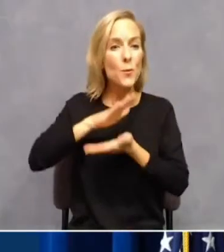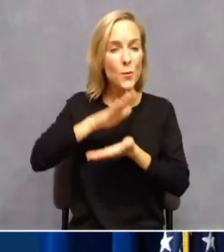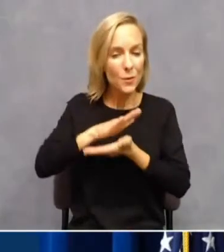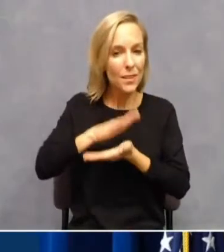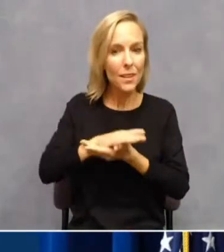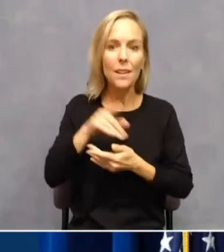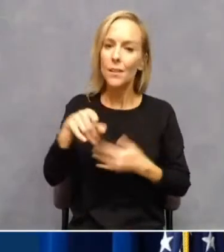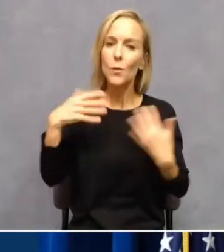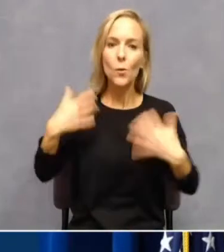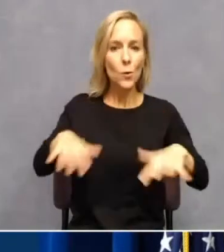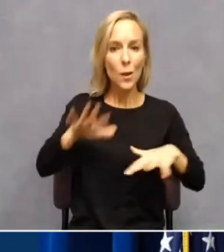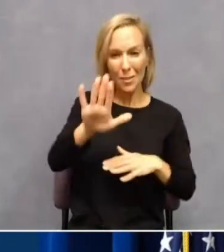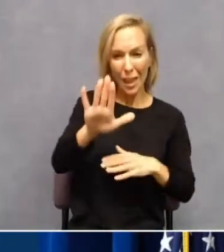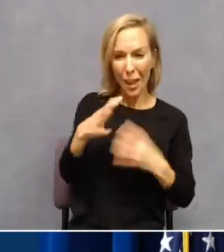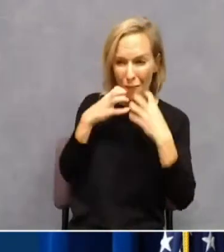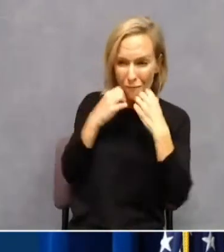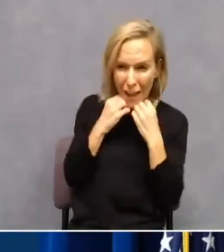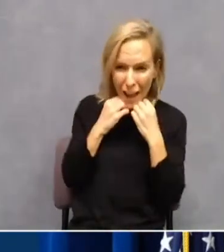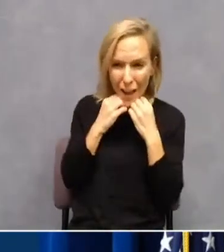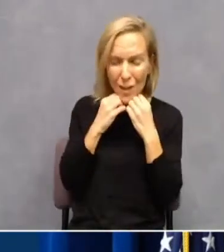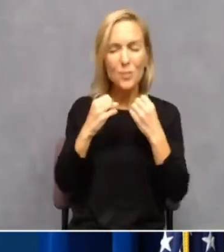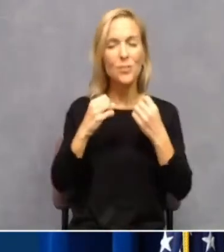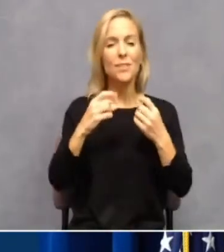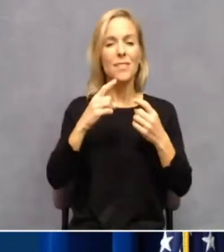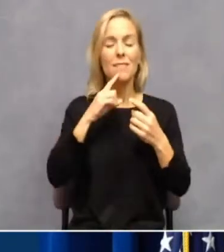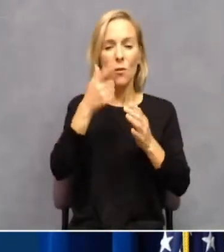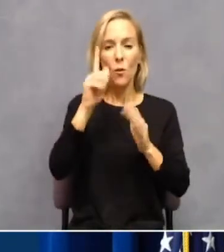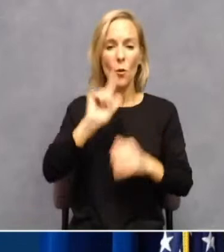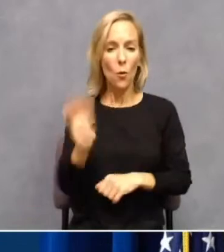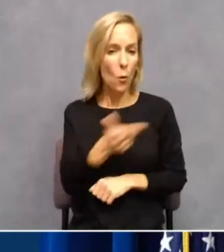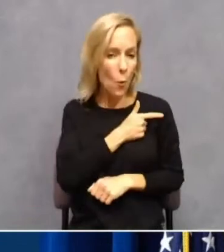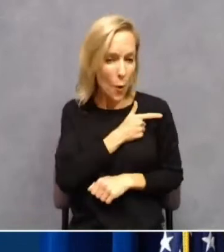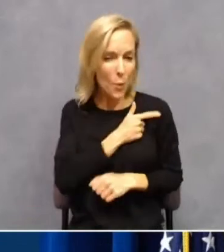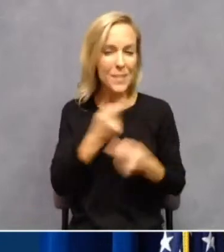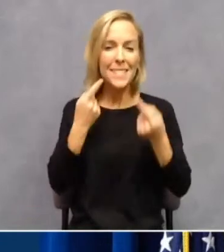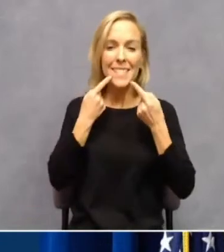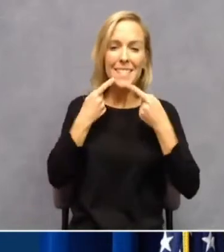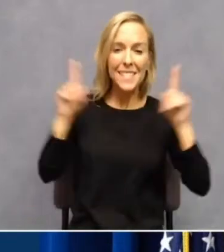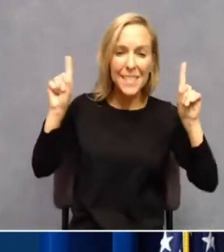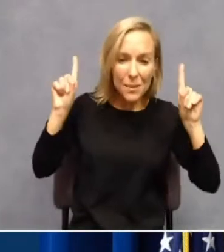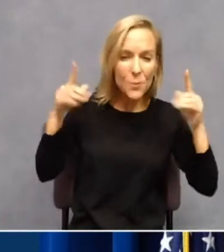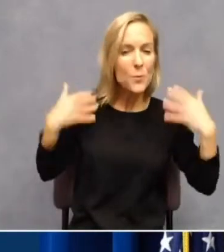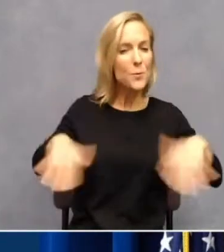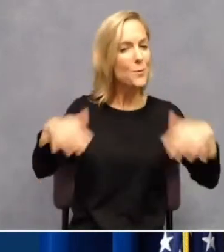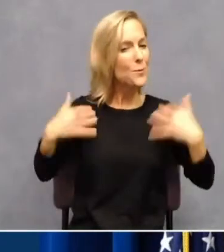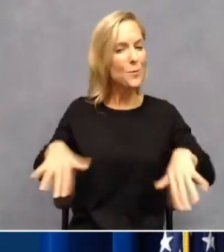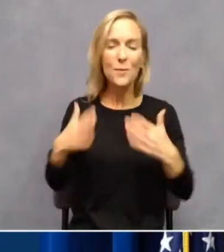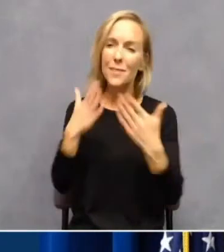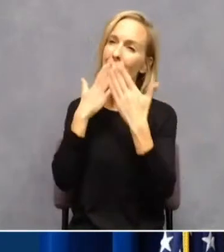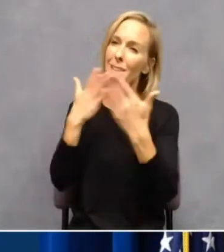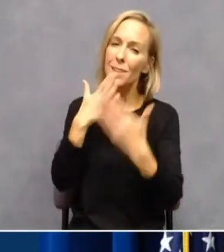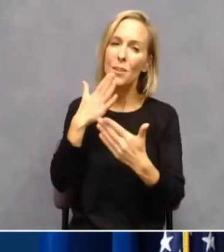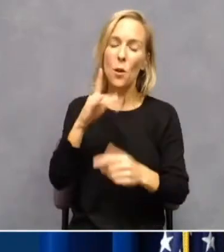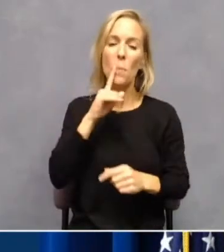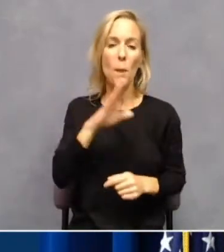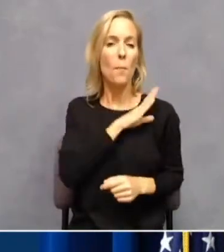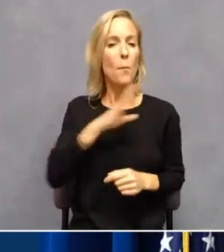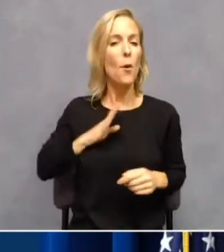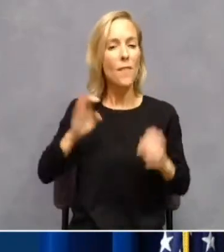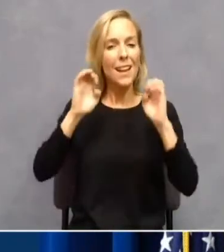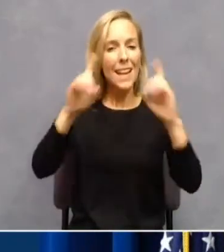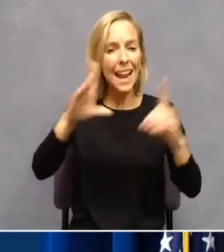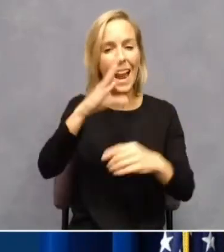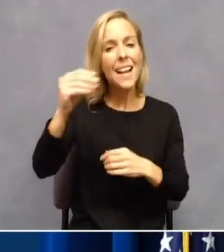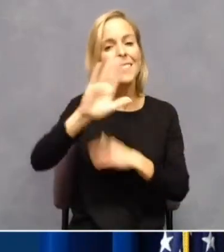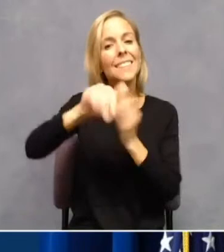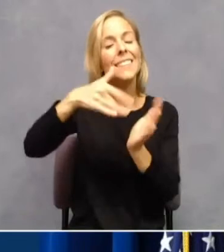pride, achievement, discipline, and loyalty. And thank you to the Board of Education and Central Office staff